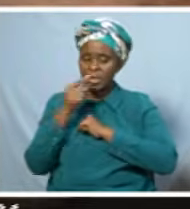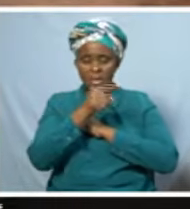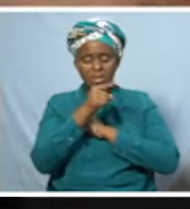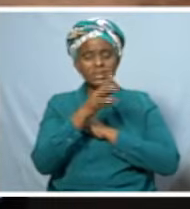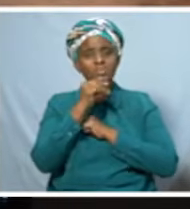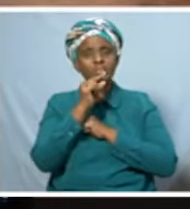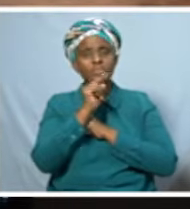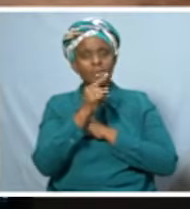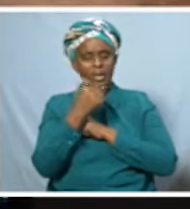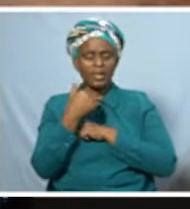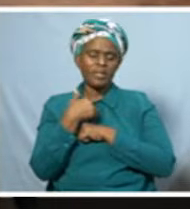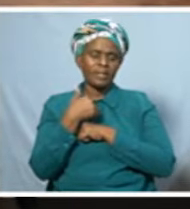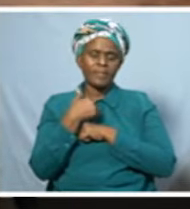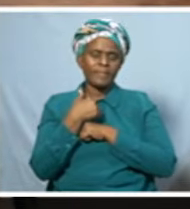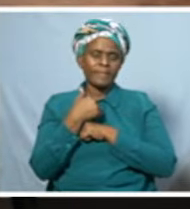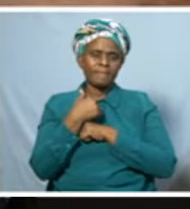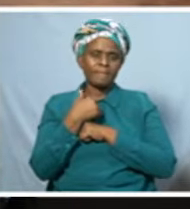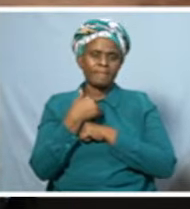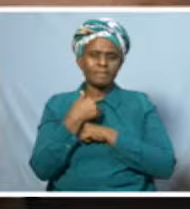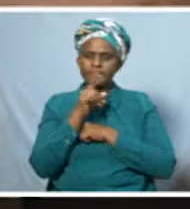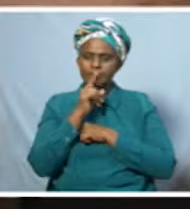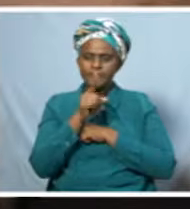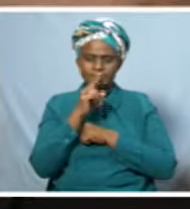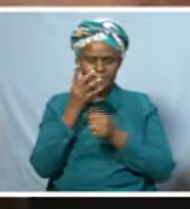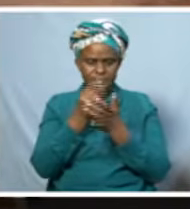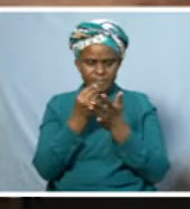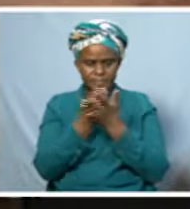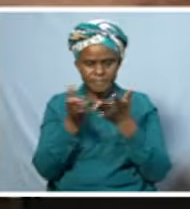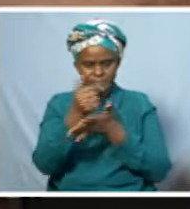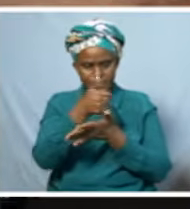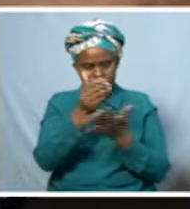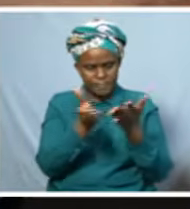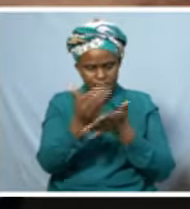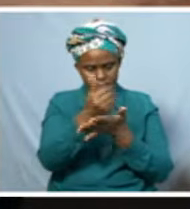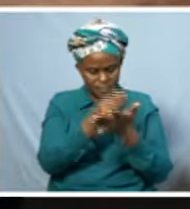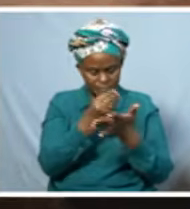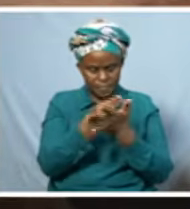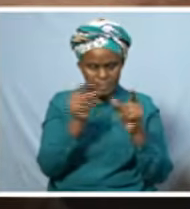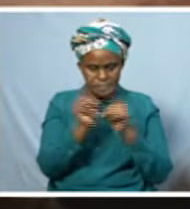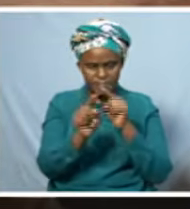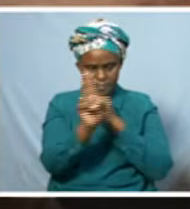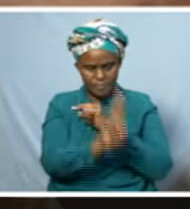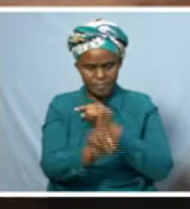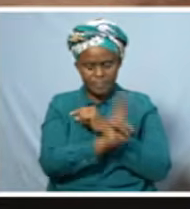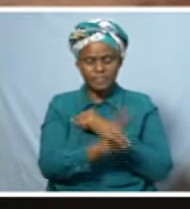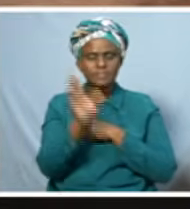guy has the revenue collector collected the money and used.